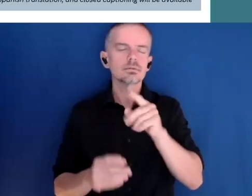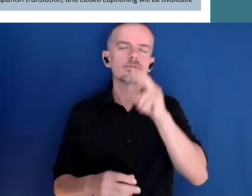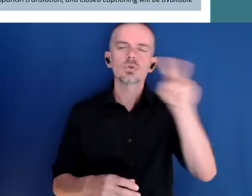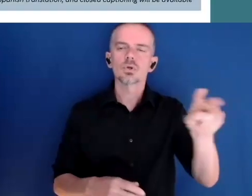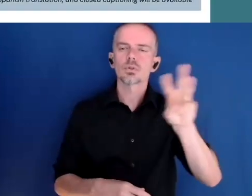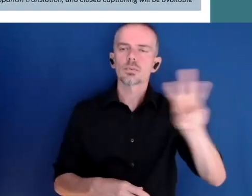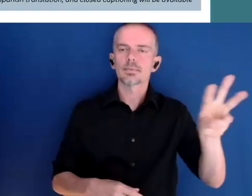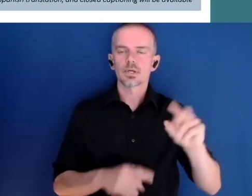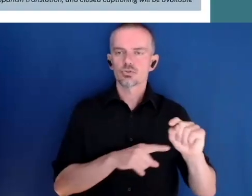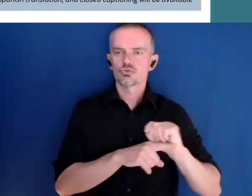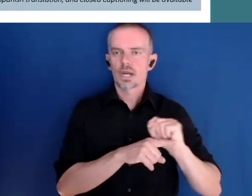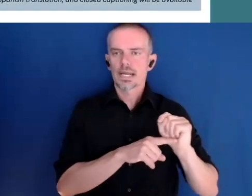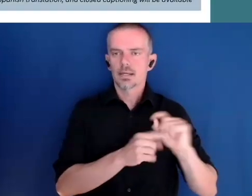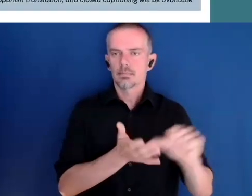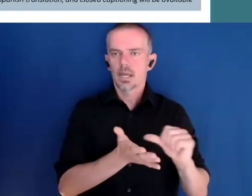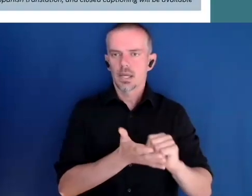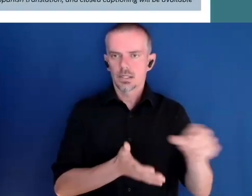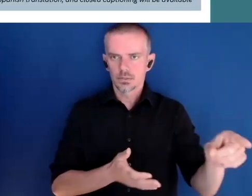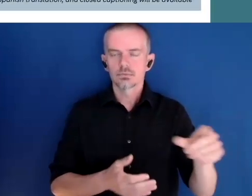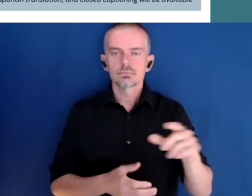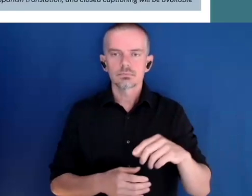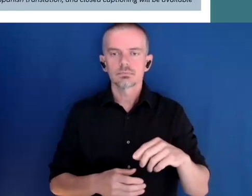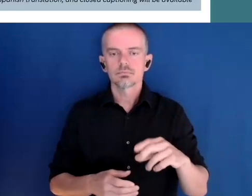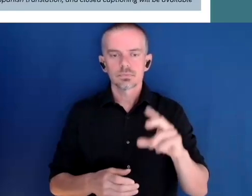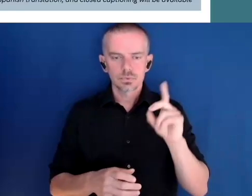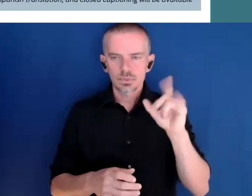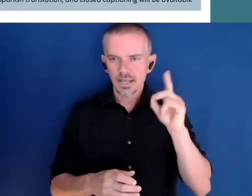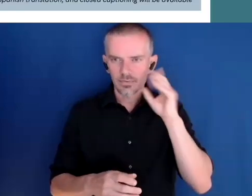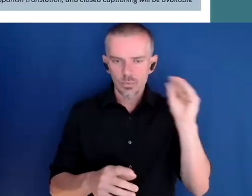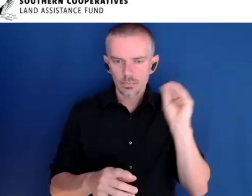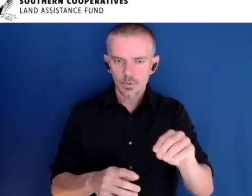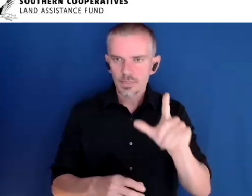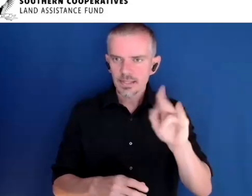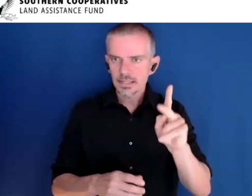page, and my colleague David is putting that into the chat box.